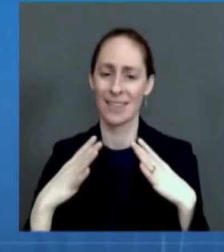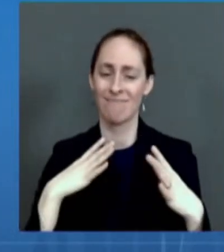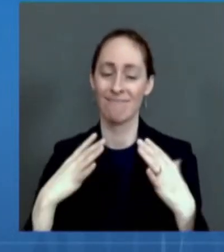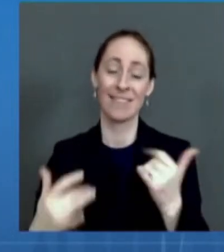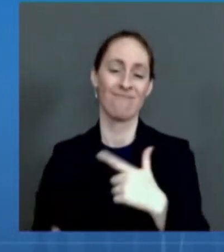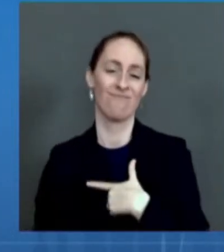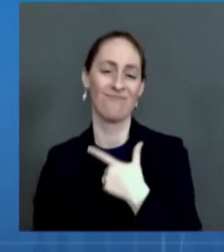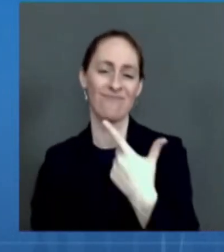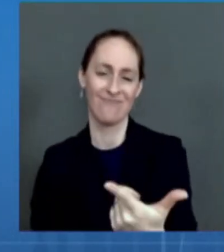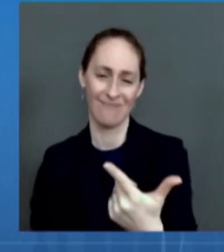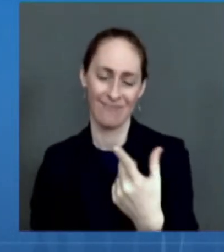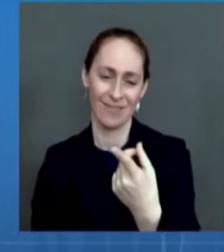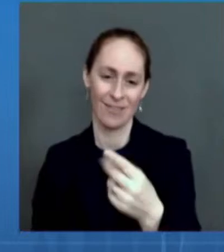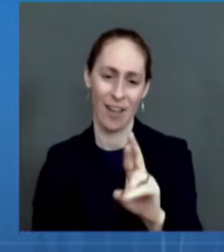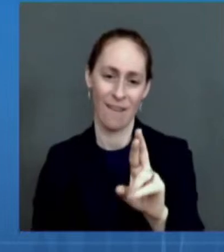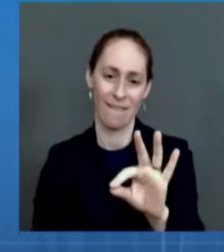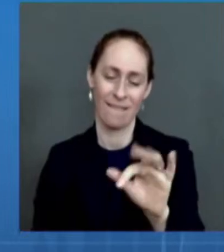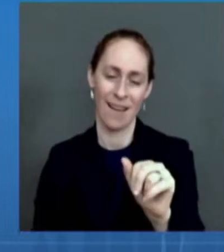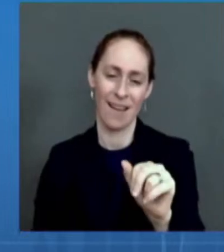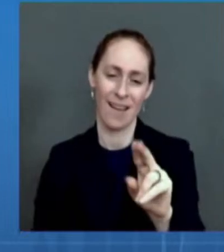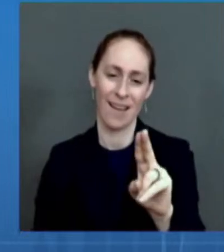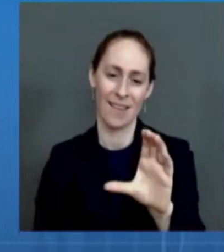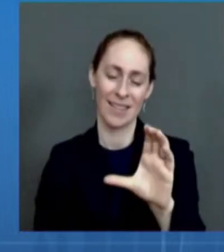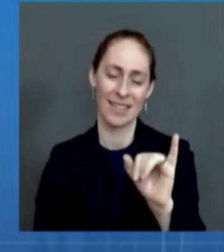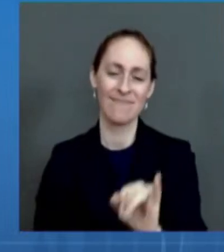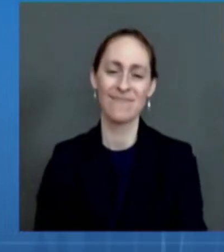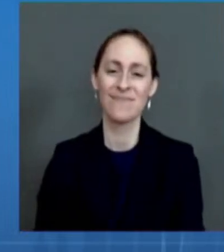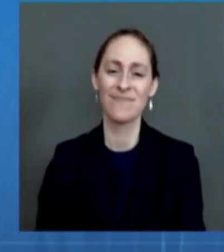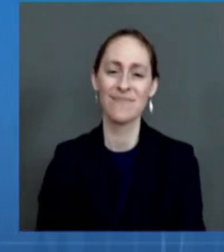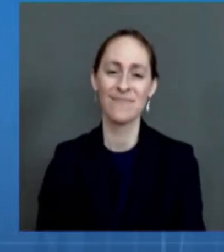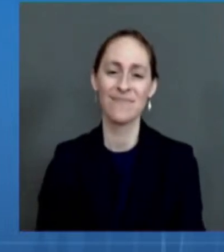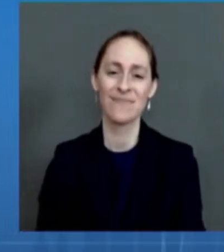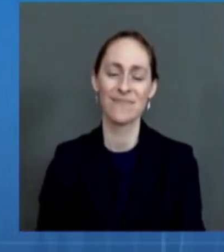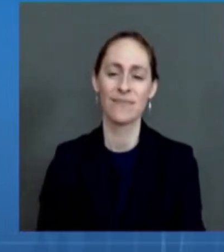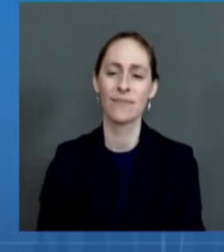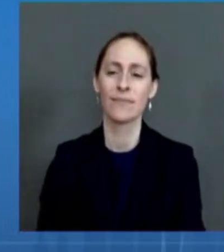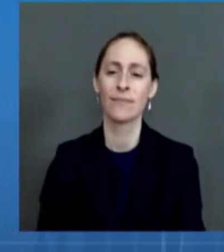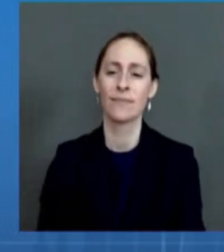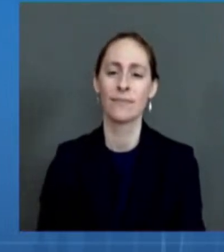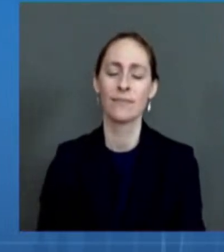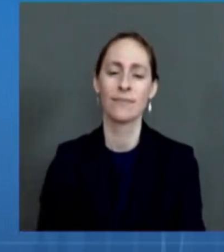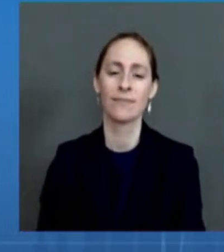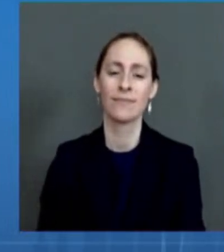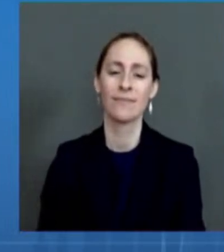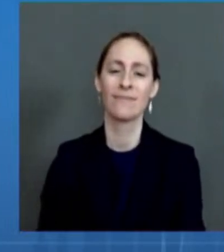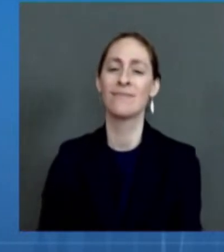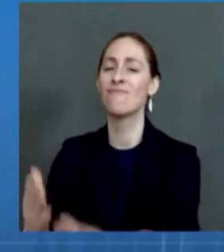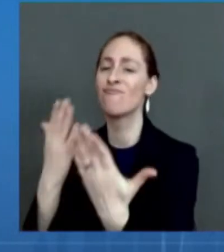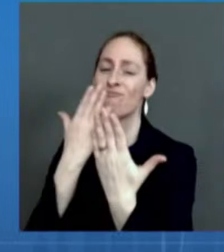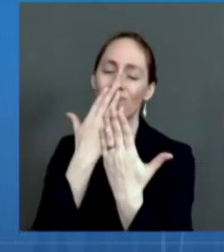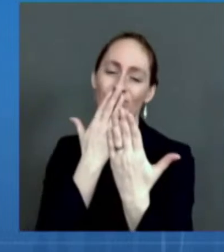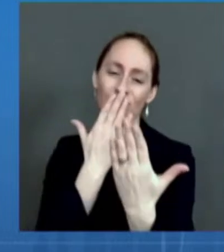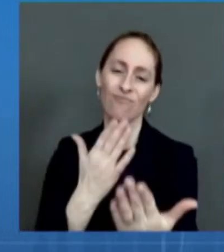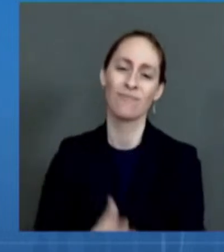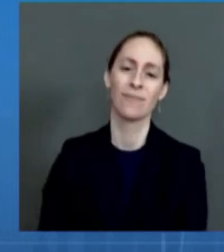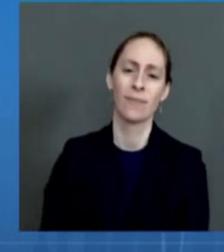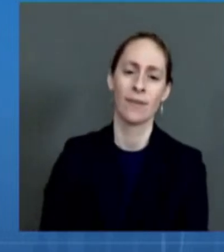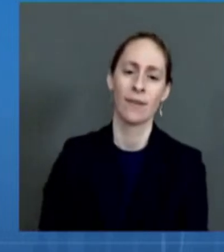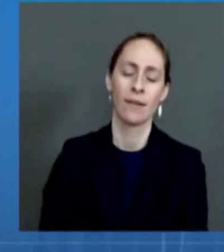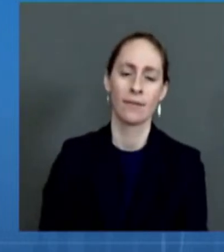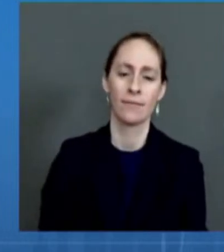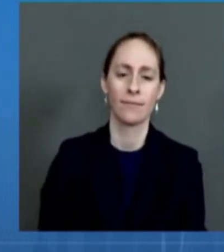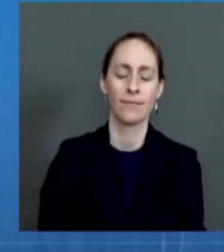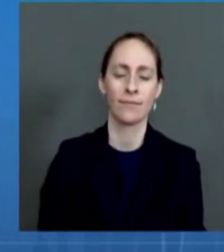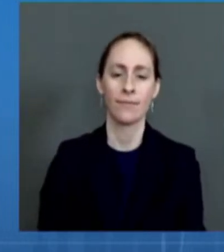spend the next couple of minutes talking about the importance of COVID-19 booster shots, both in the current